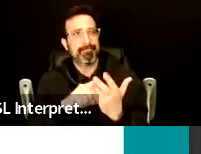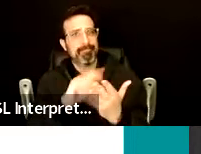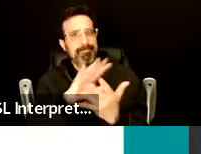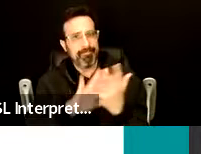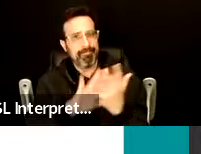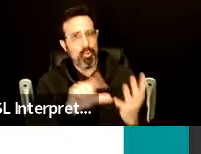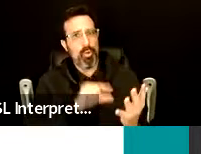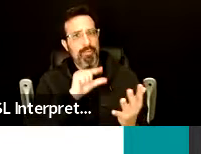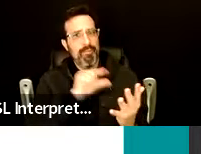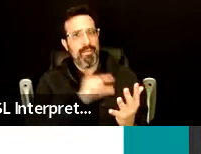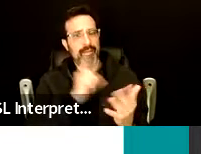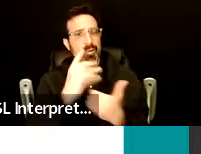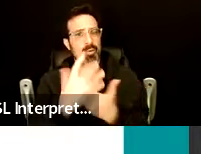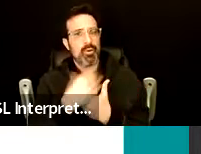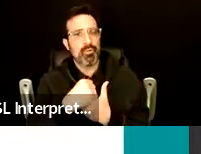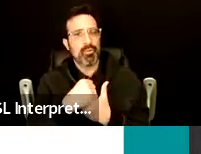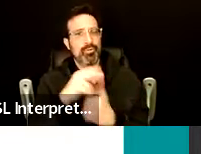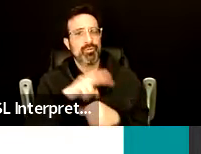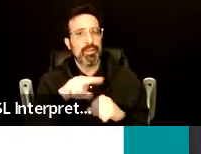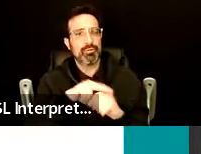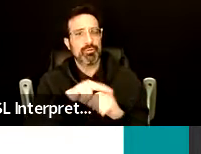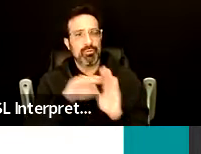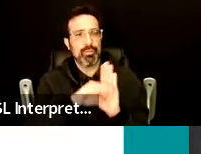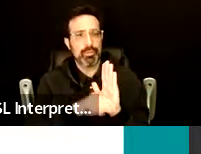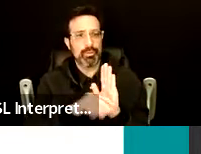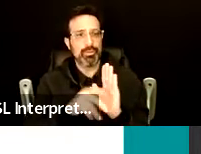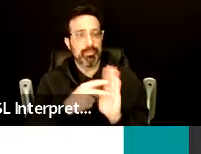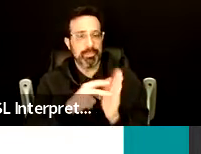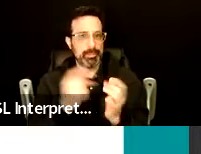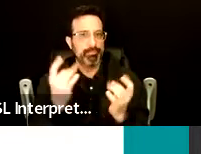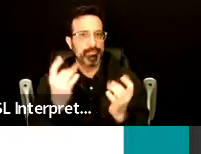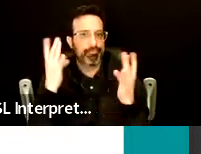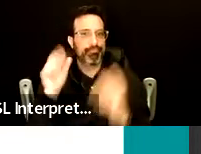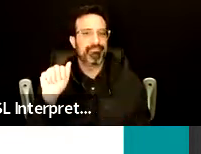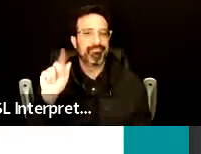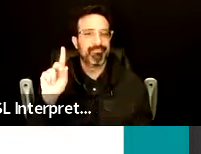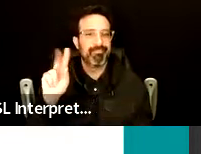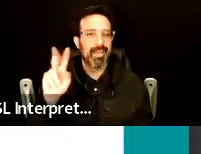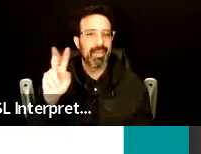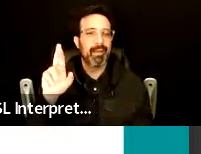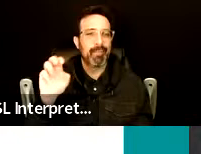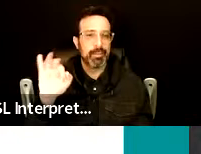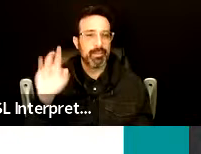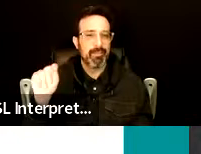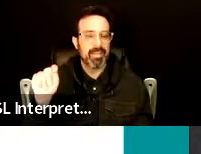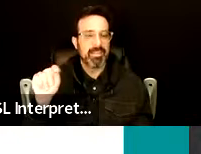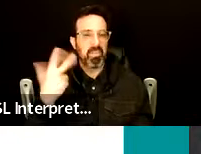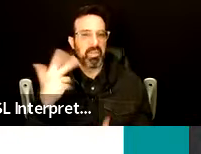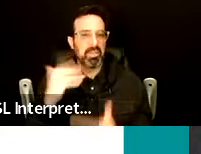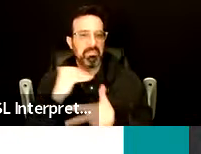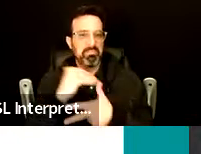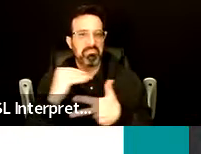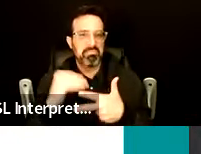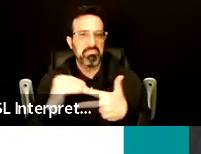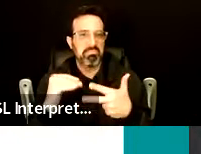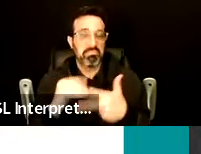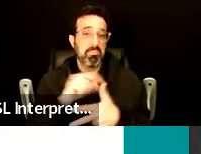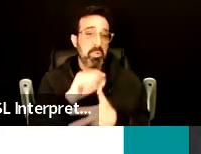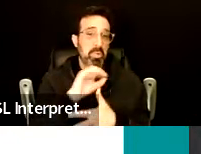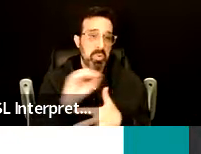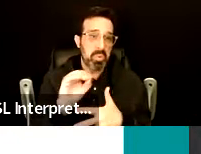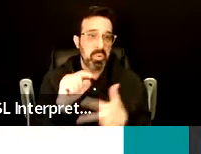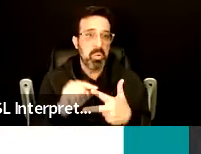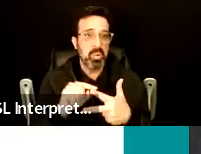the property for inclusion in the National Register in a manner that would diminish the integrity of the property's location,